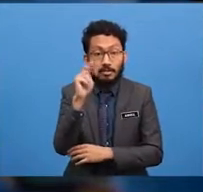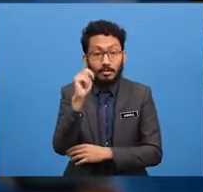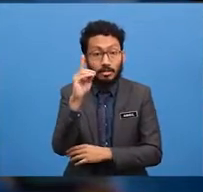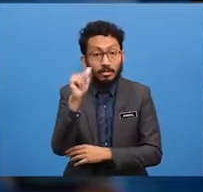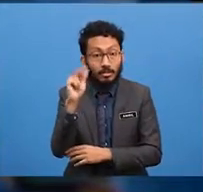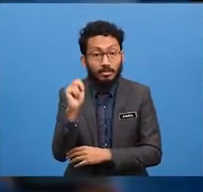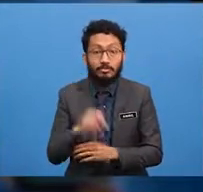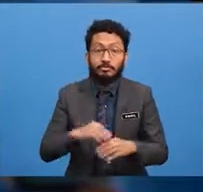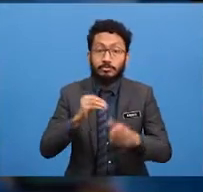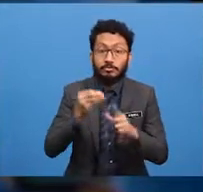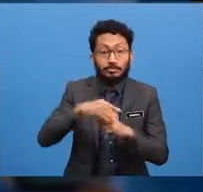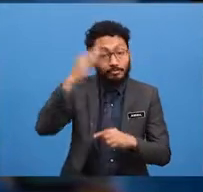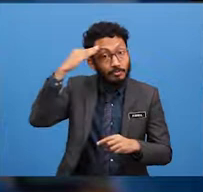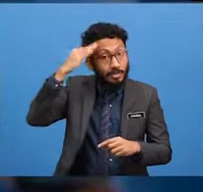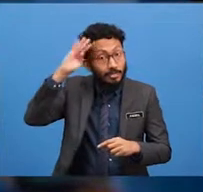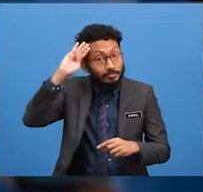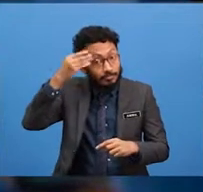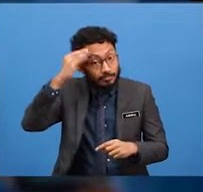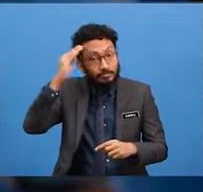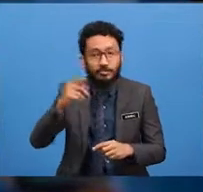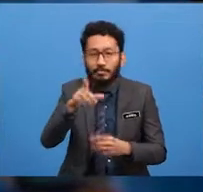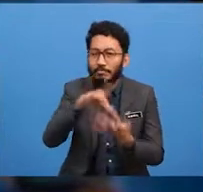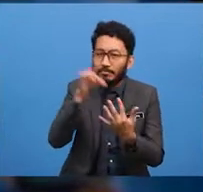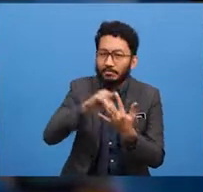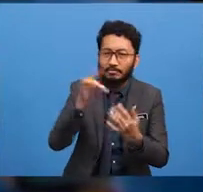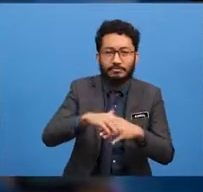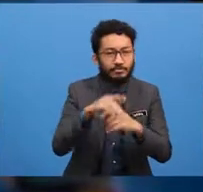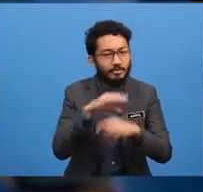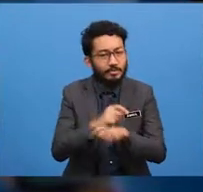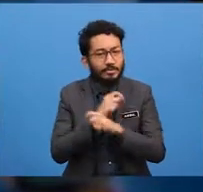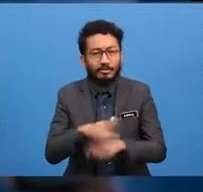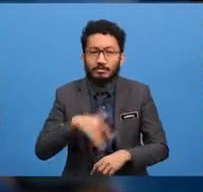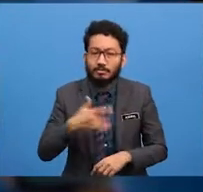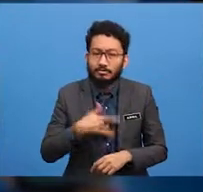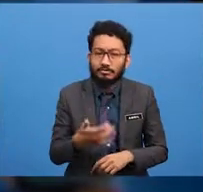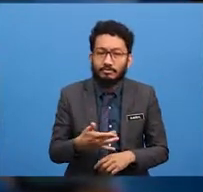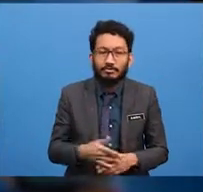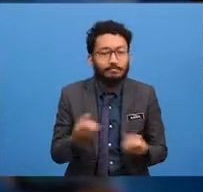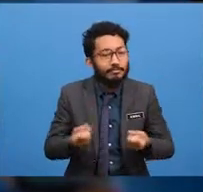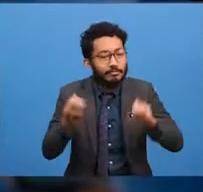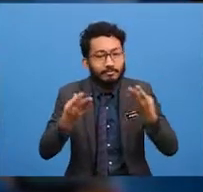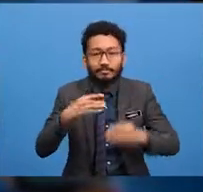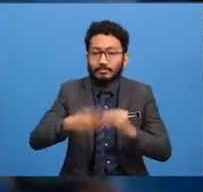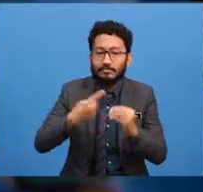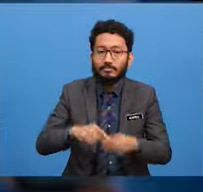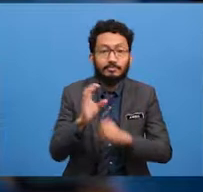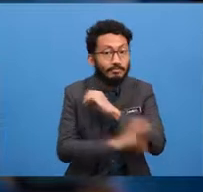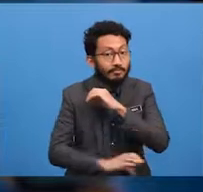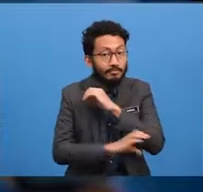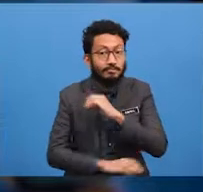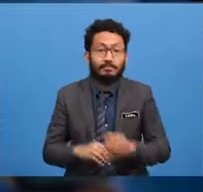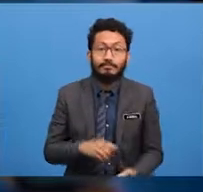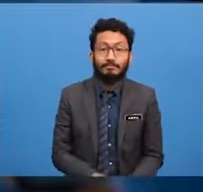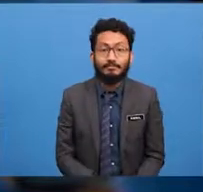Ireland? I would choose England because I've read so much about that country. Which places in the